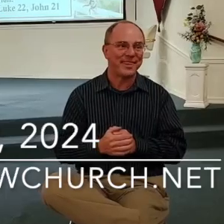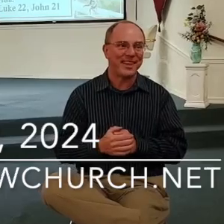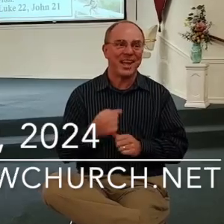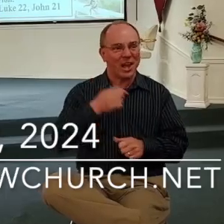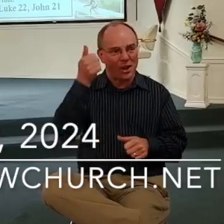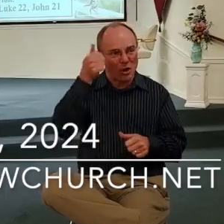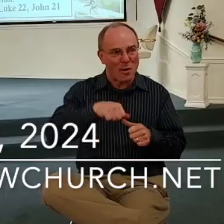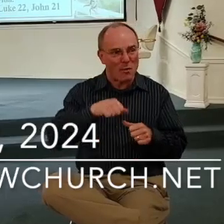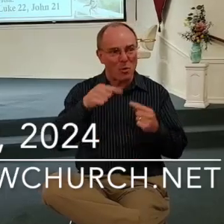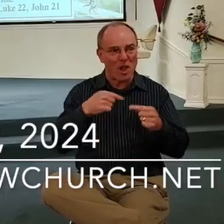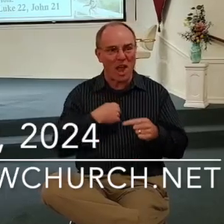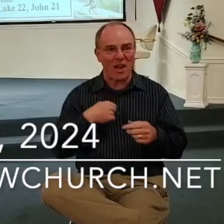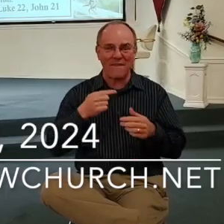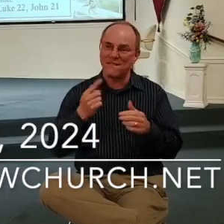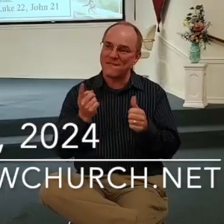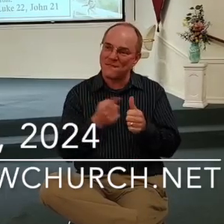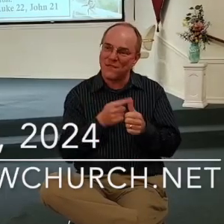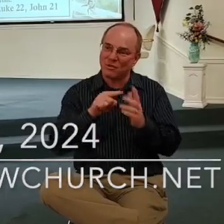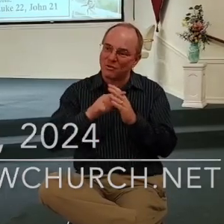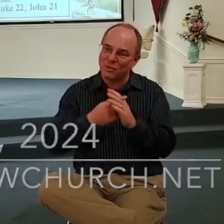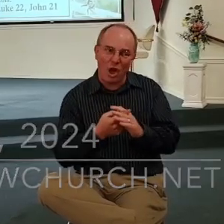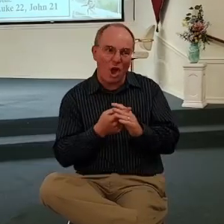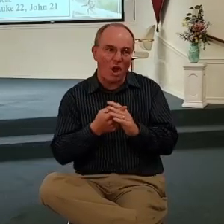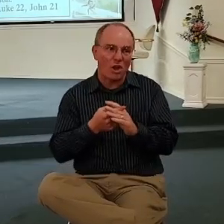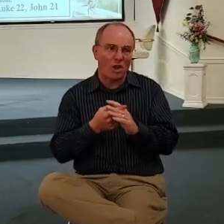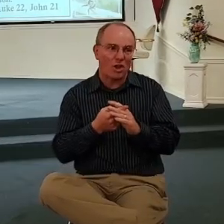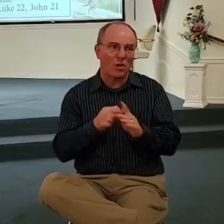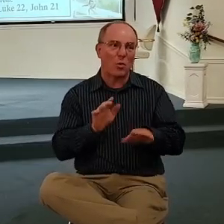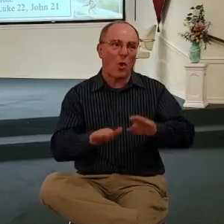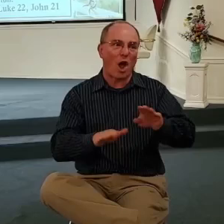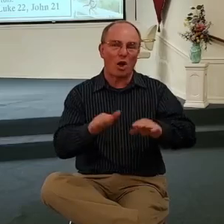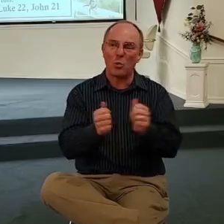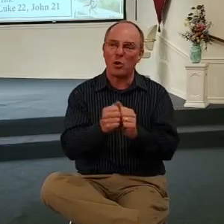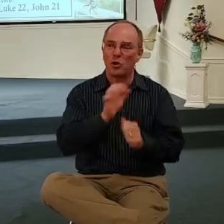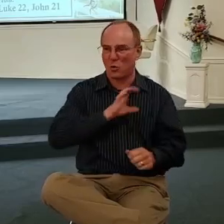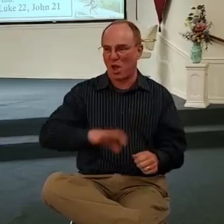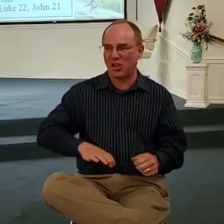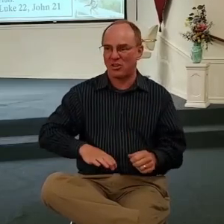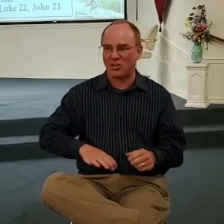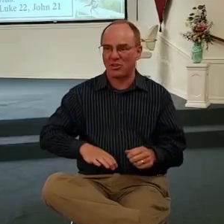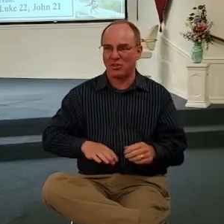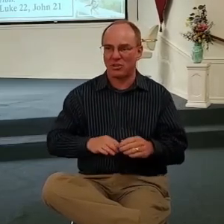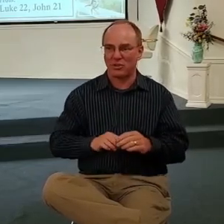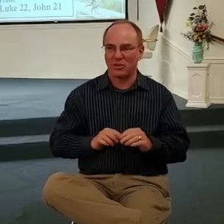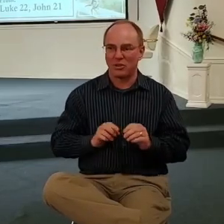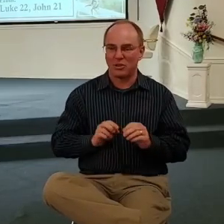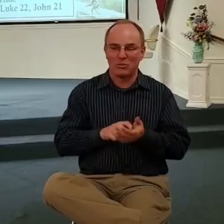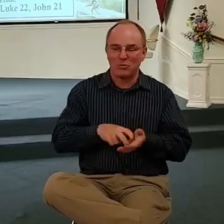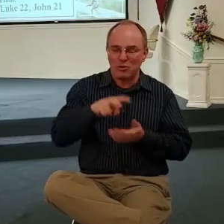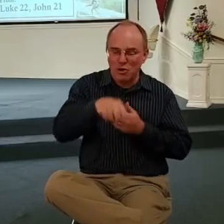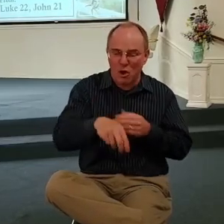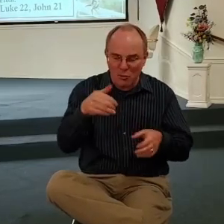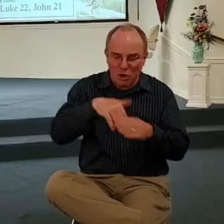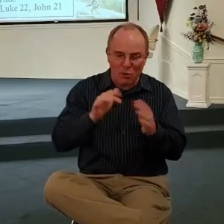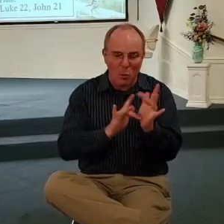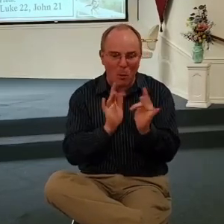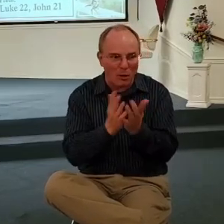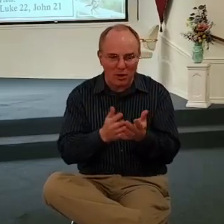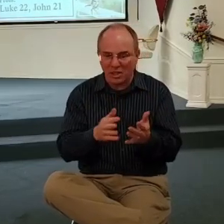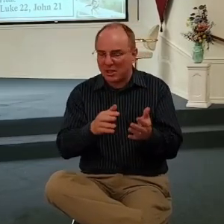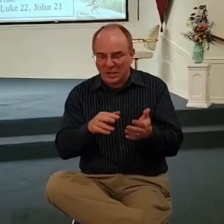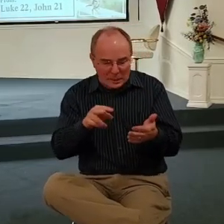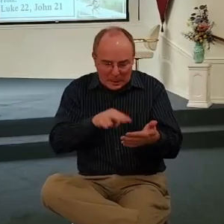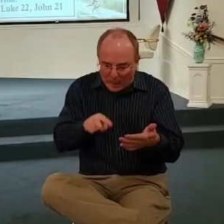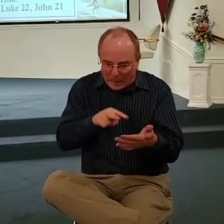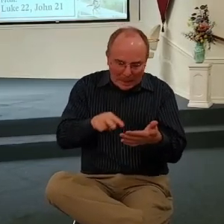remember when I first began my walk with Christ, dive into Scripture and try to digest as much Scripture